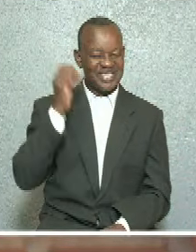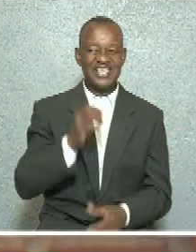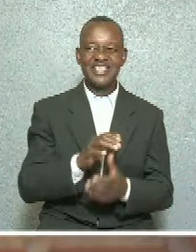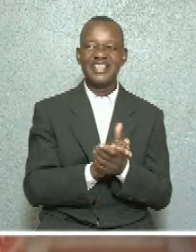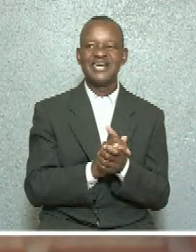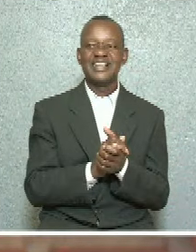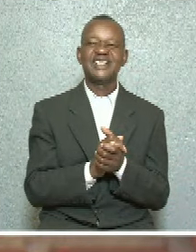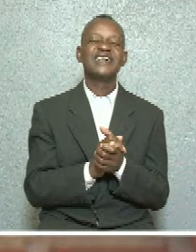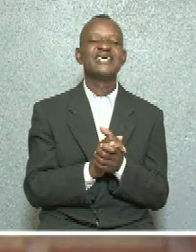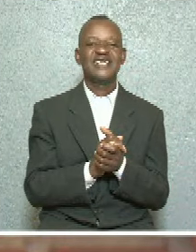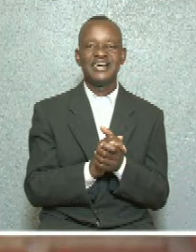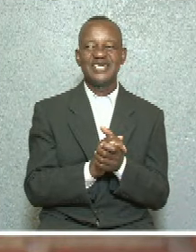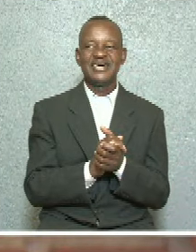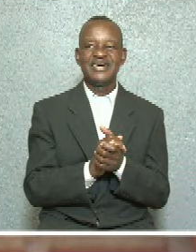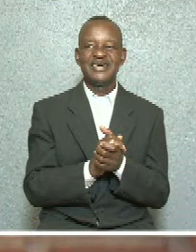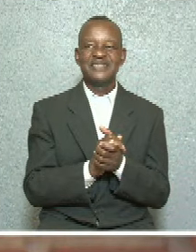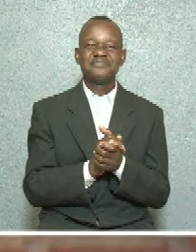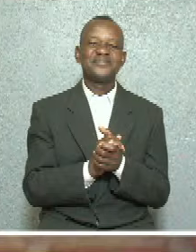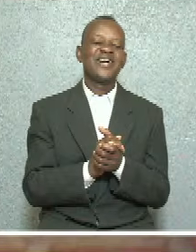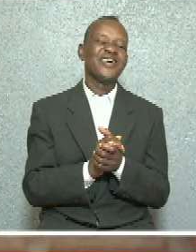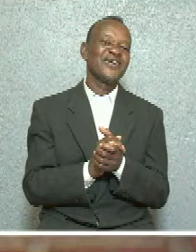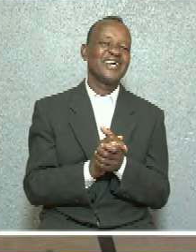Any opportunity to explain what we do.